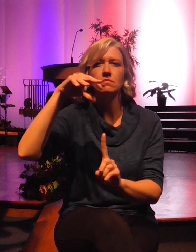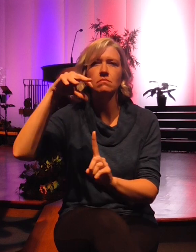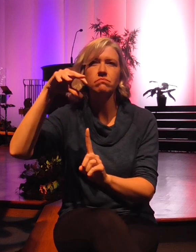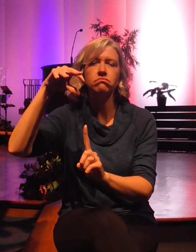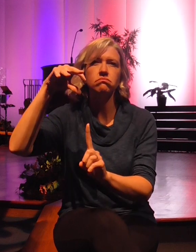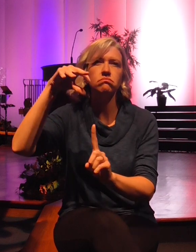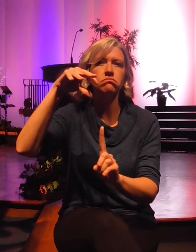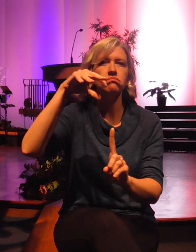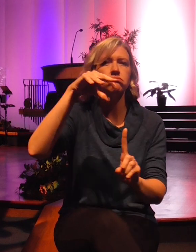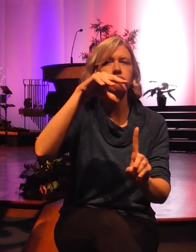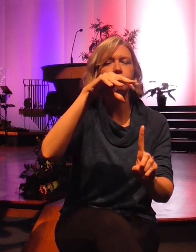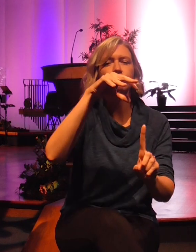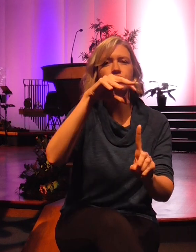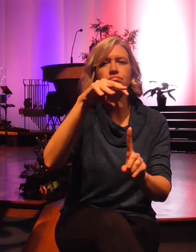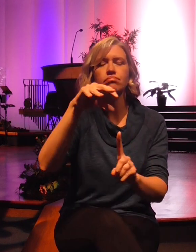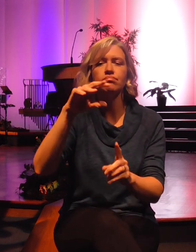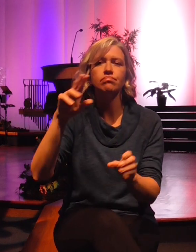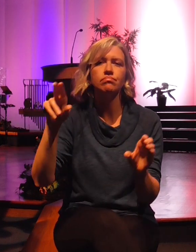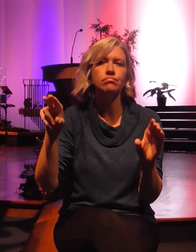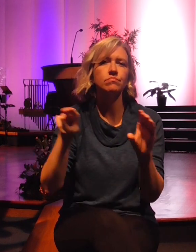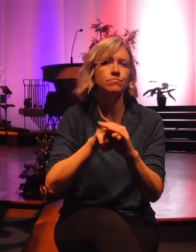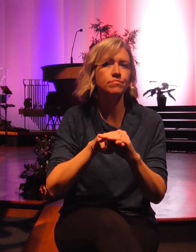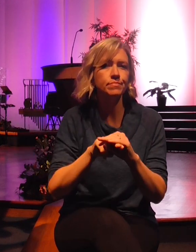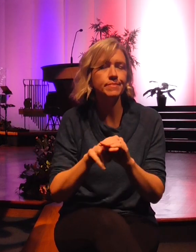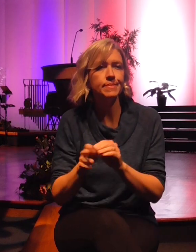following me to bed.